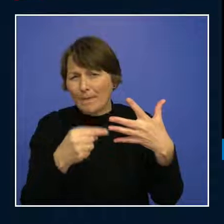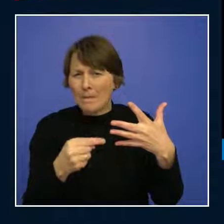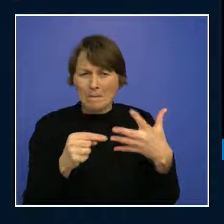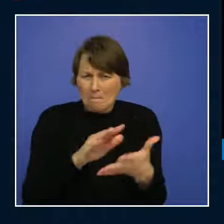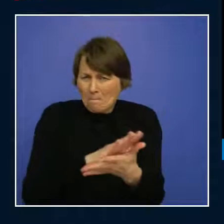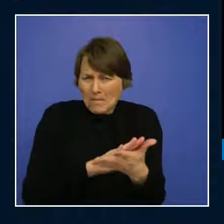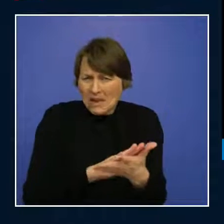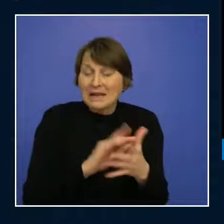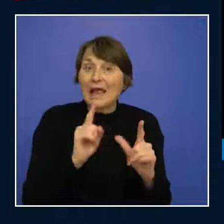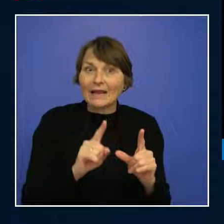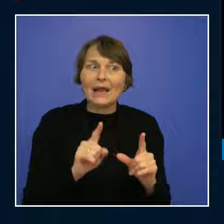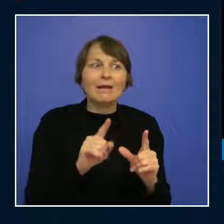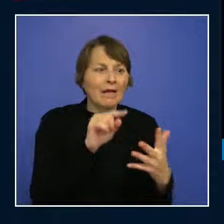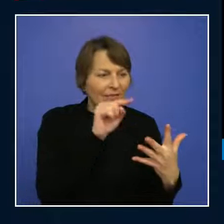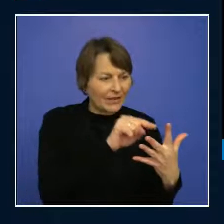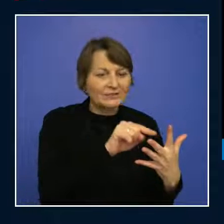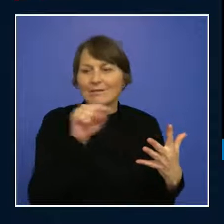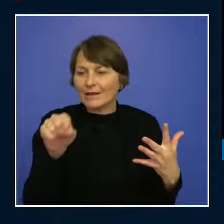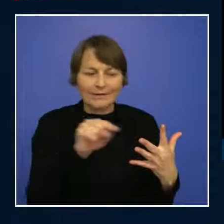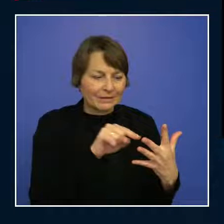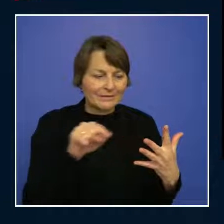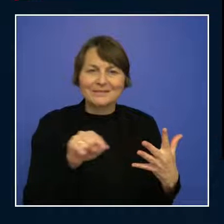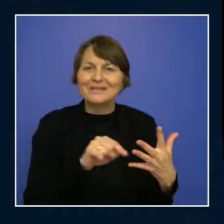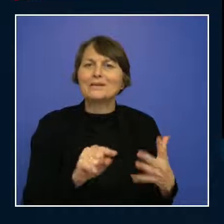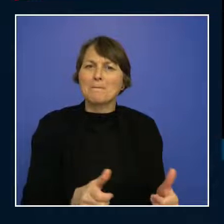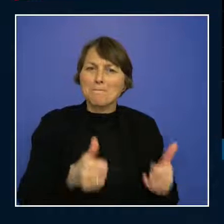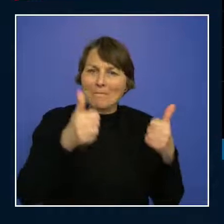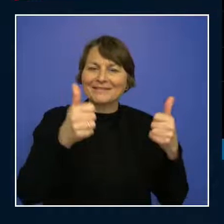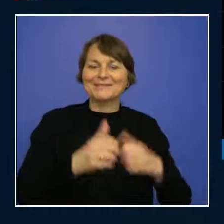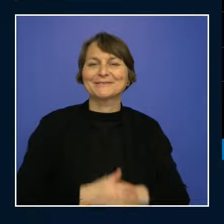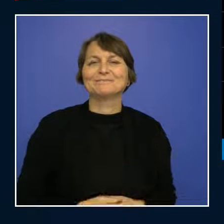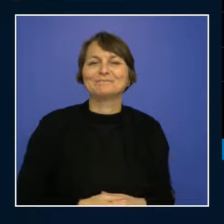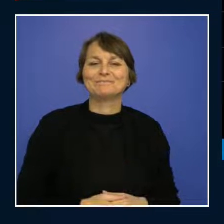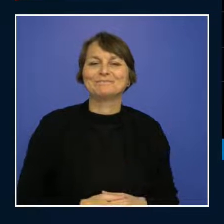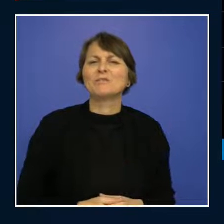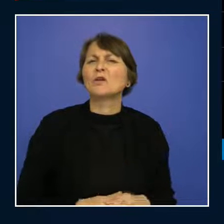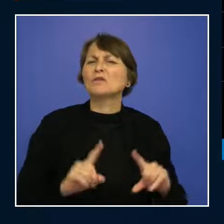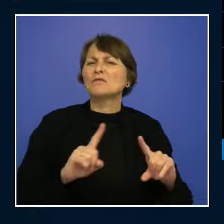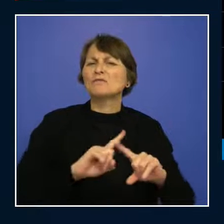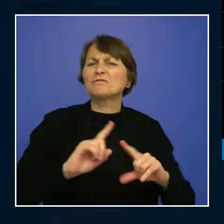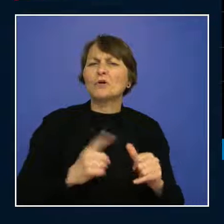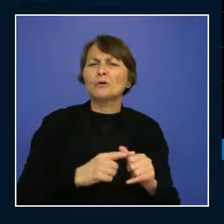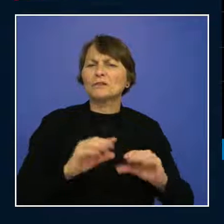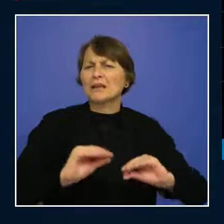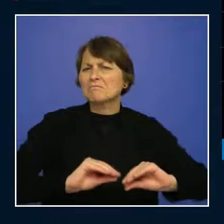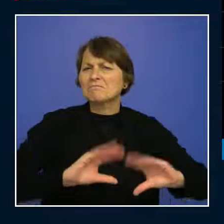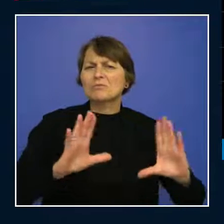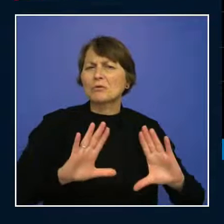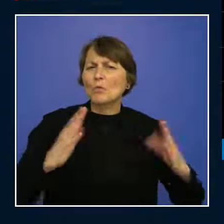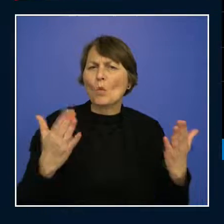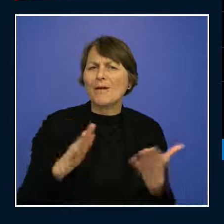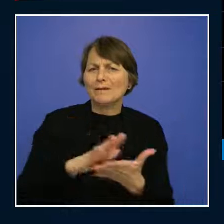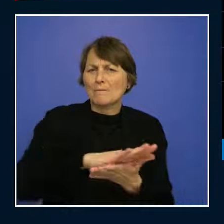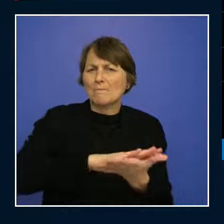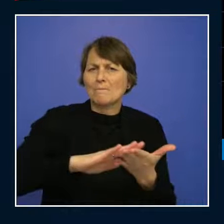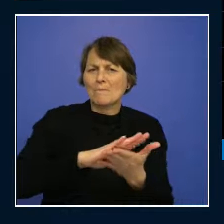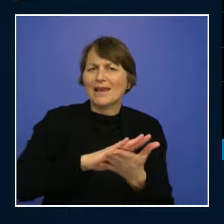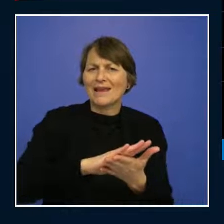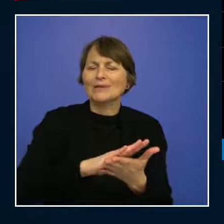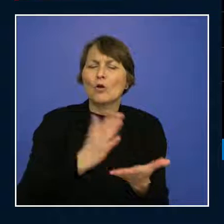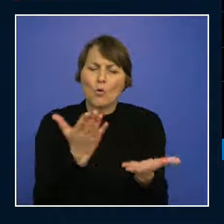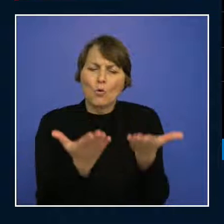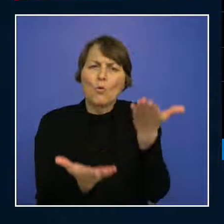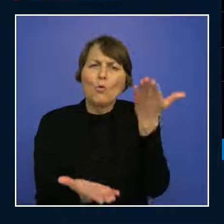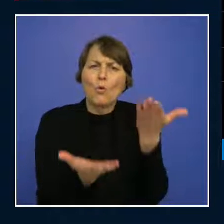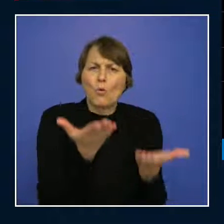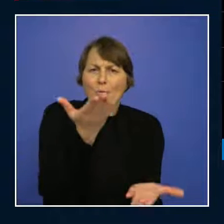used. Now, first of all, I want to kind of set the bar so that we all know what load balancing is, or what a load balancer is. I'm sure we are all